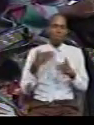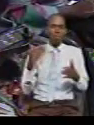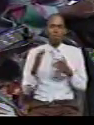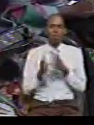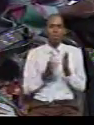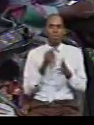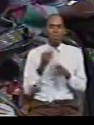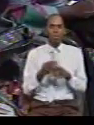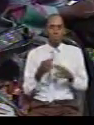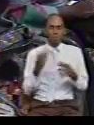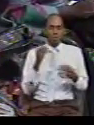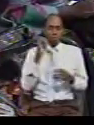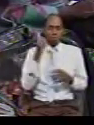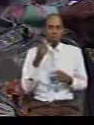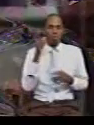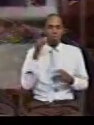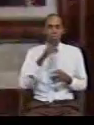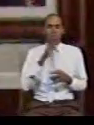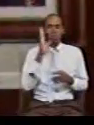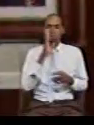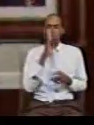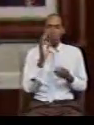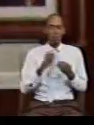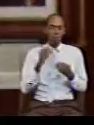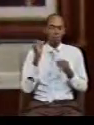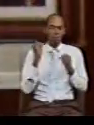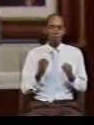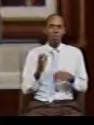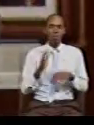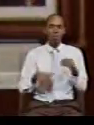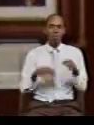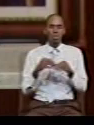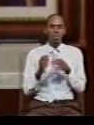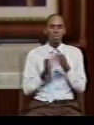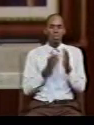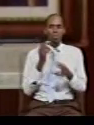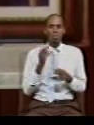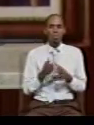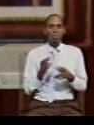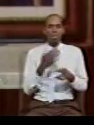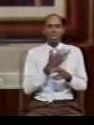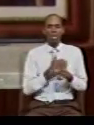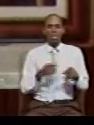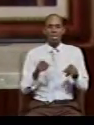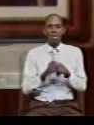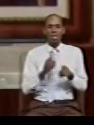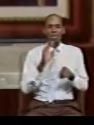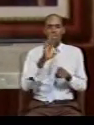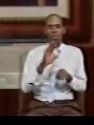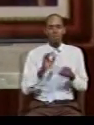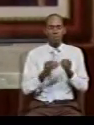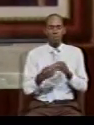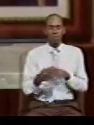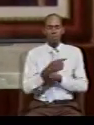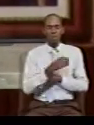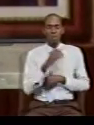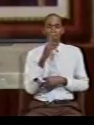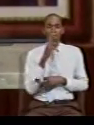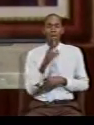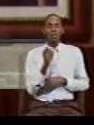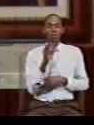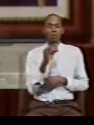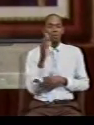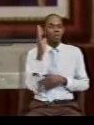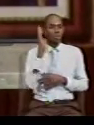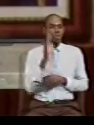you'll be stronger than you are today. And as your days are, so shall your strength be.